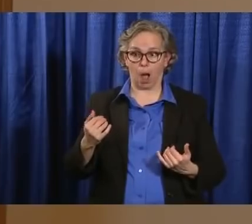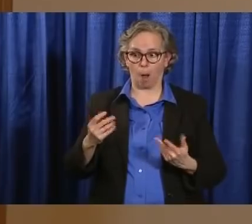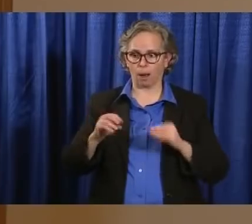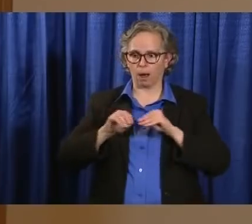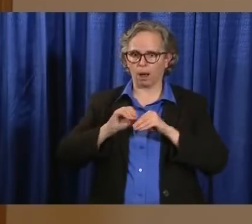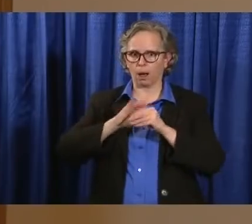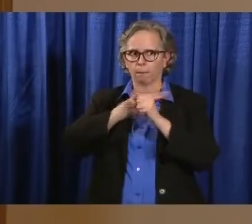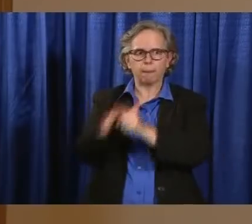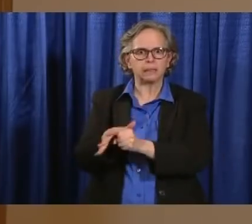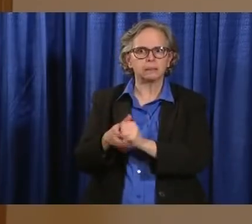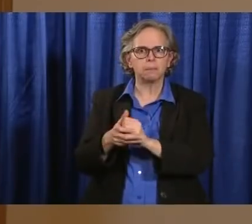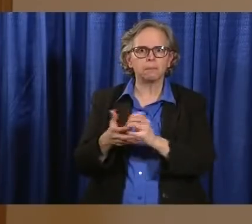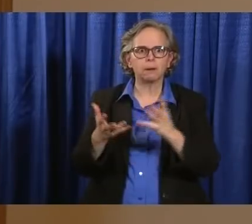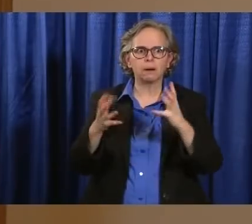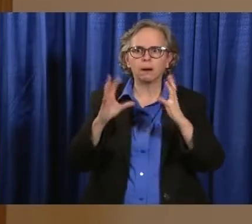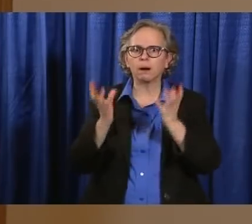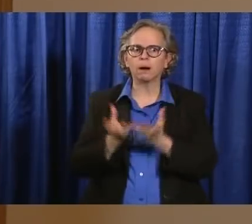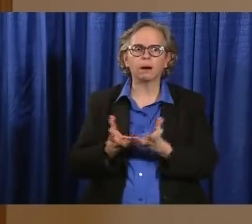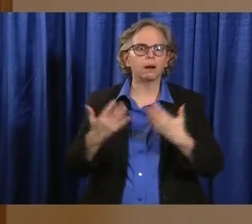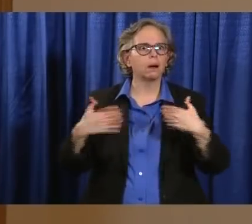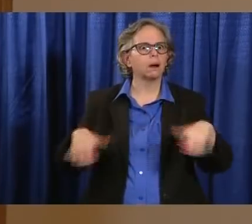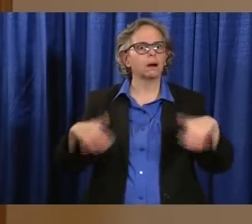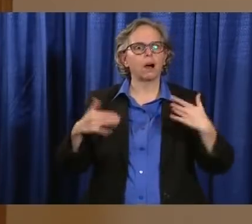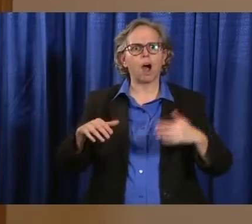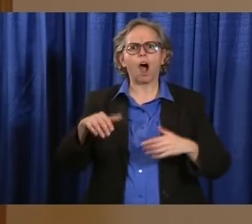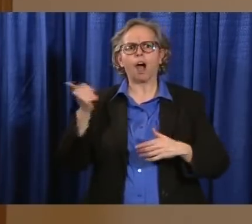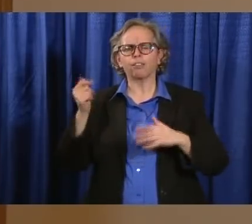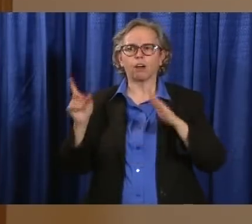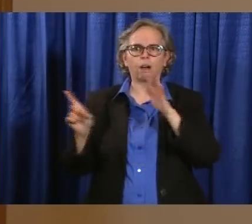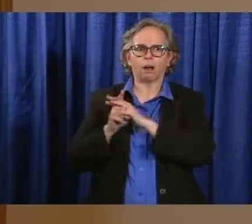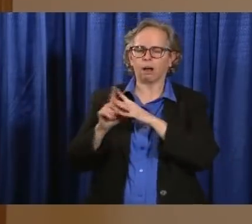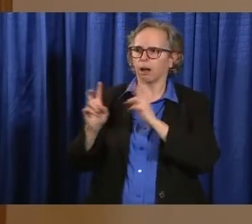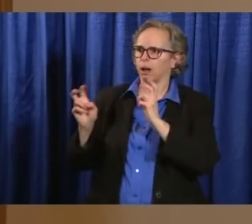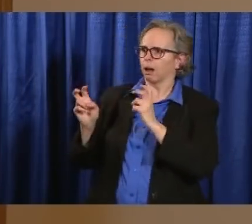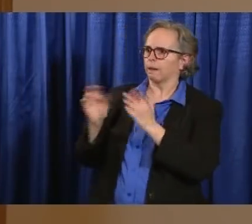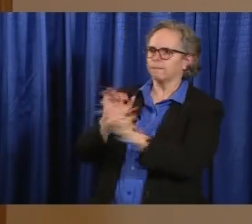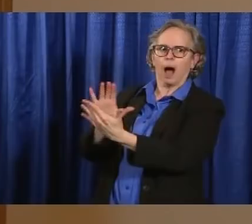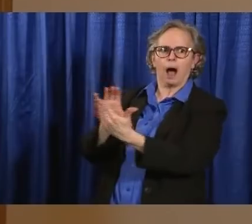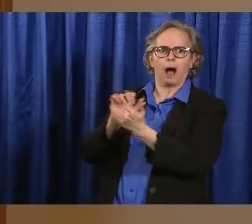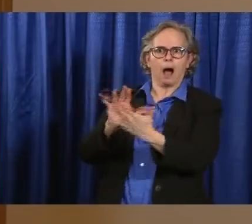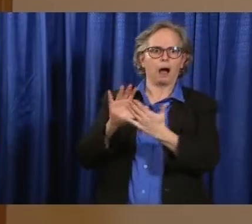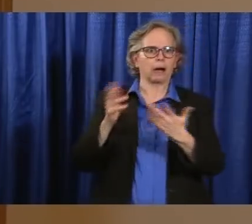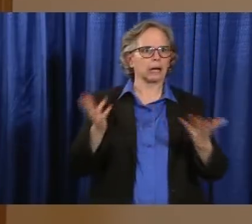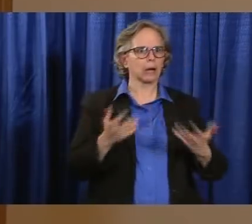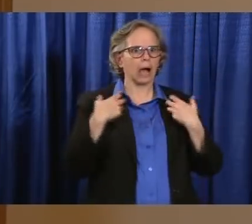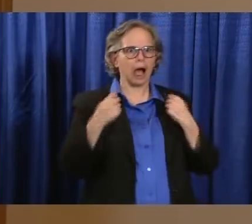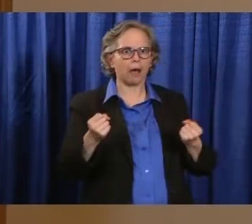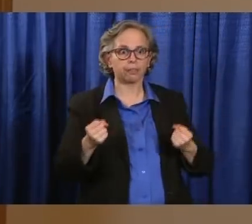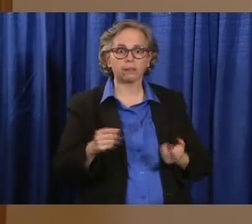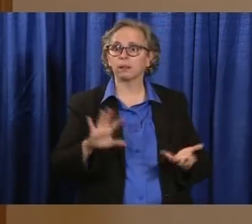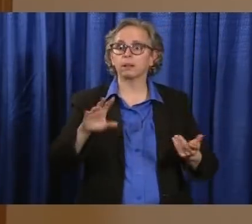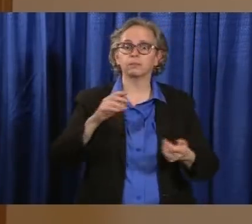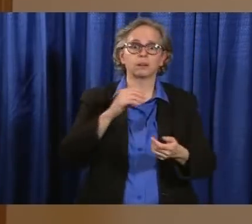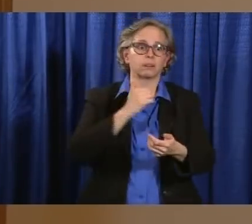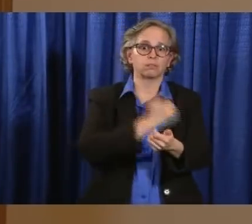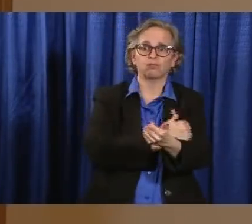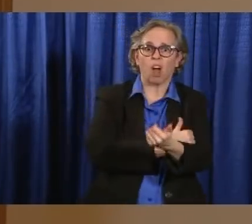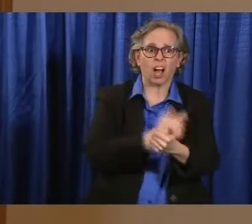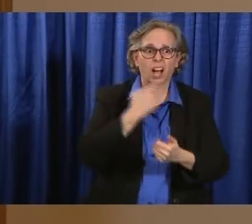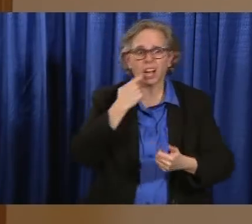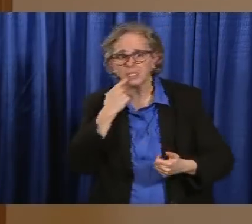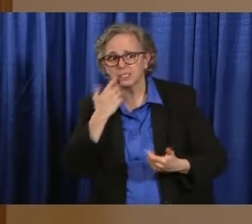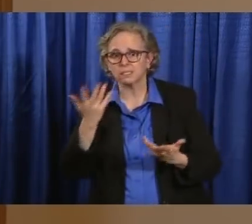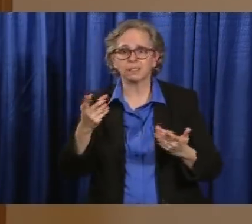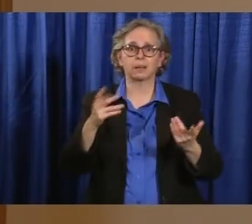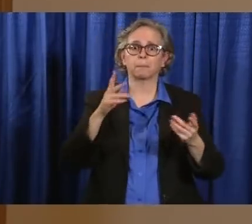there are new threats to our health in Ohio, things like drug addiction, suicide. Some of these are solved differently, and our